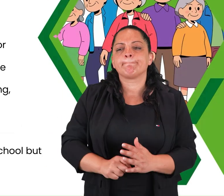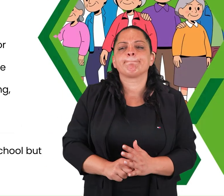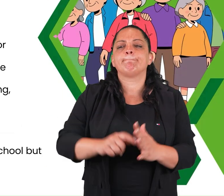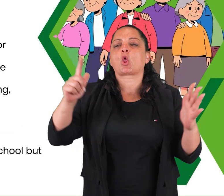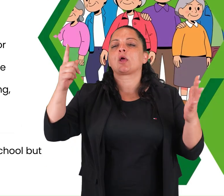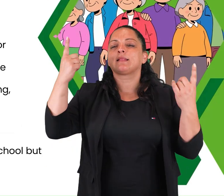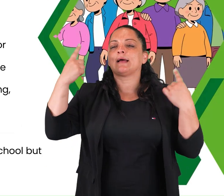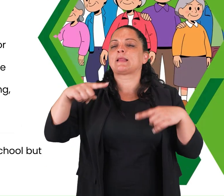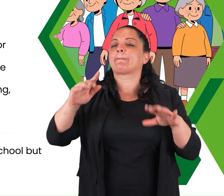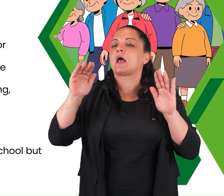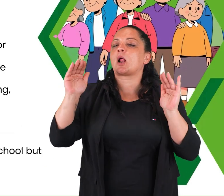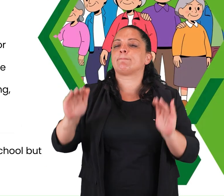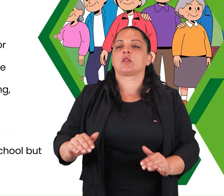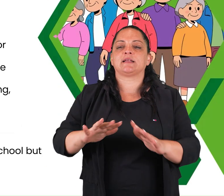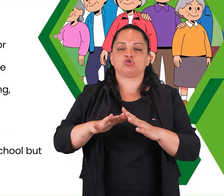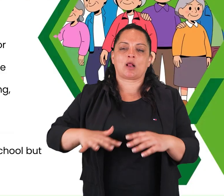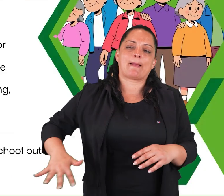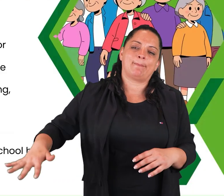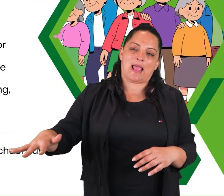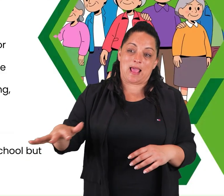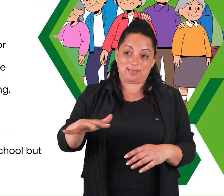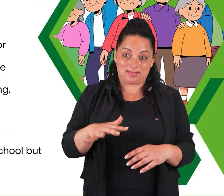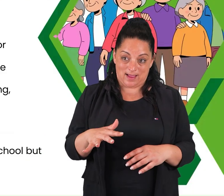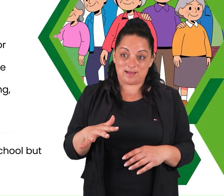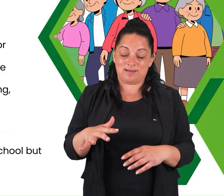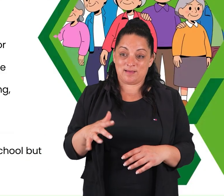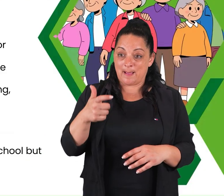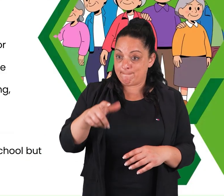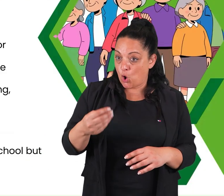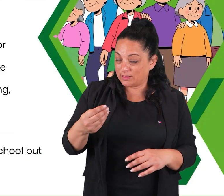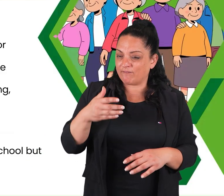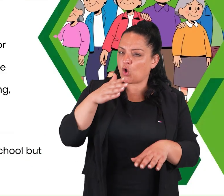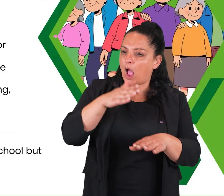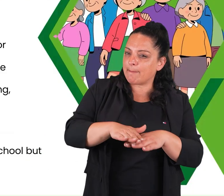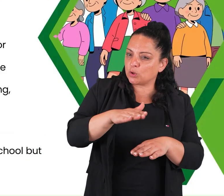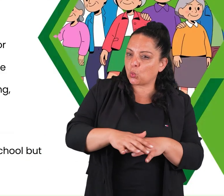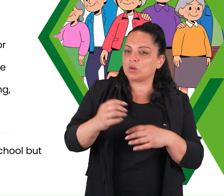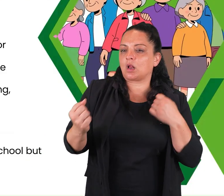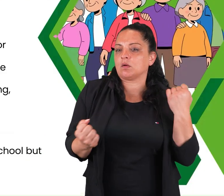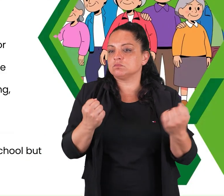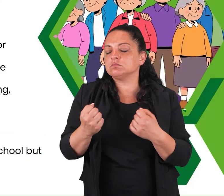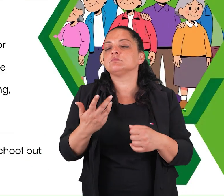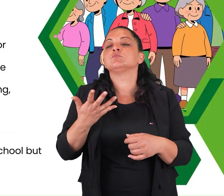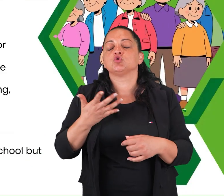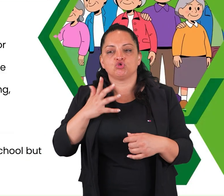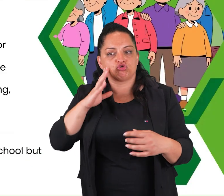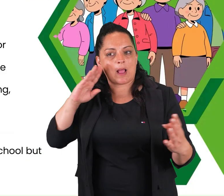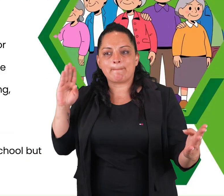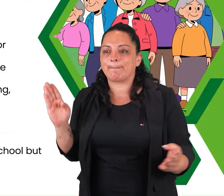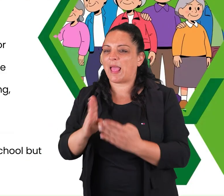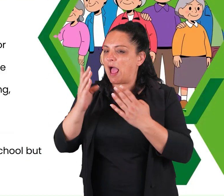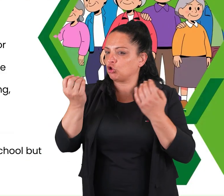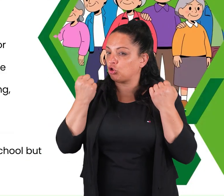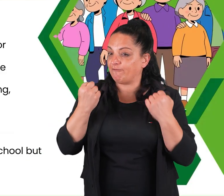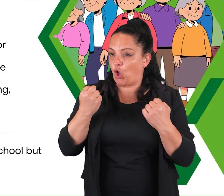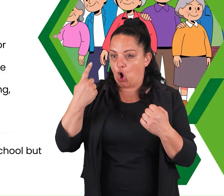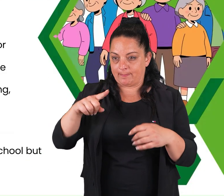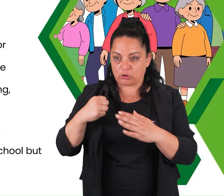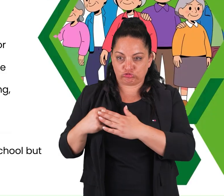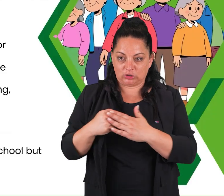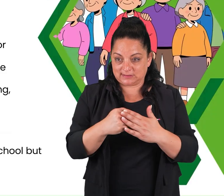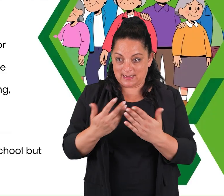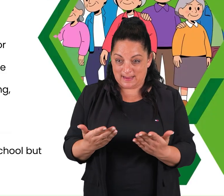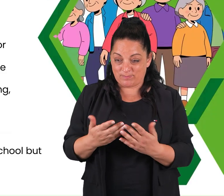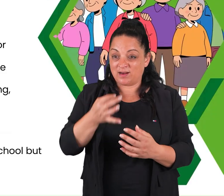are the foundation of environmental protections, and every person and the action and the habits of